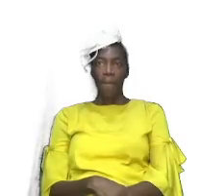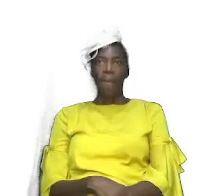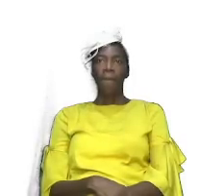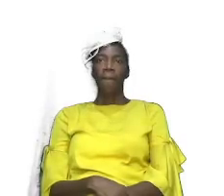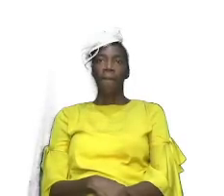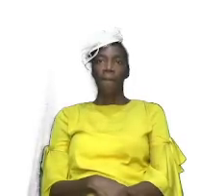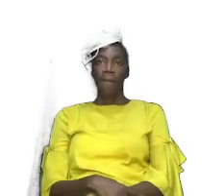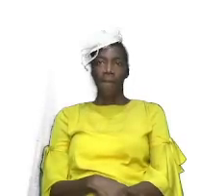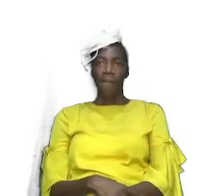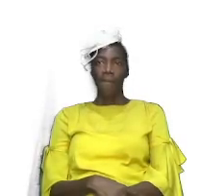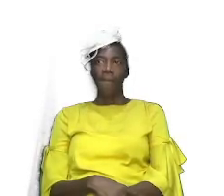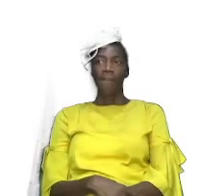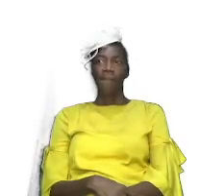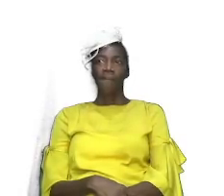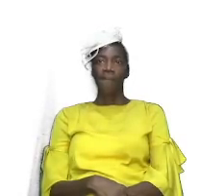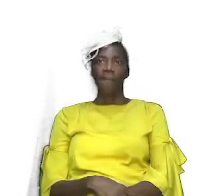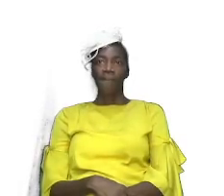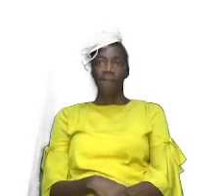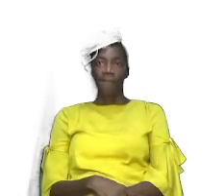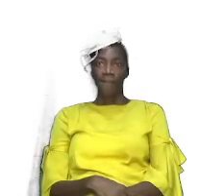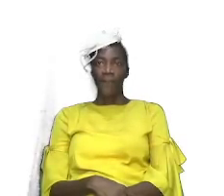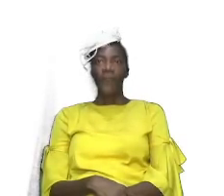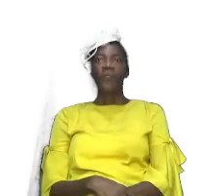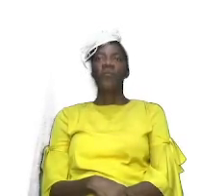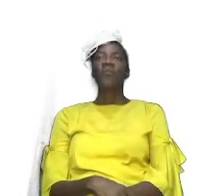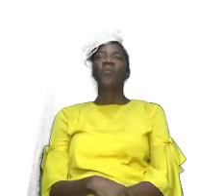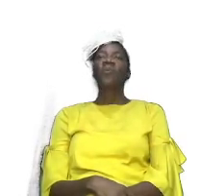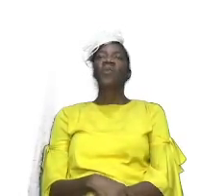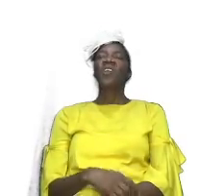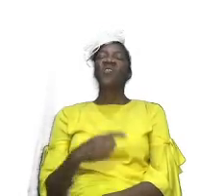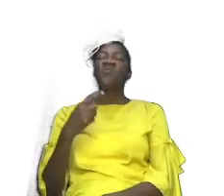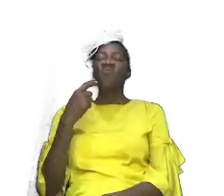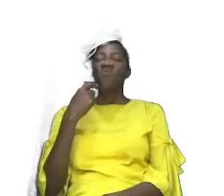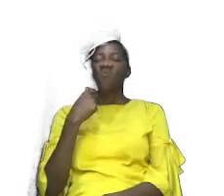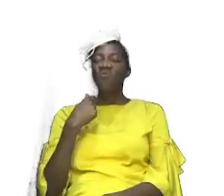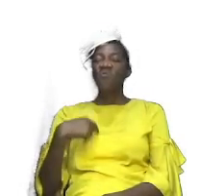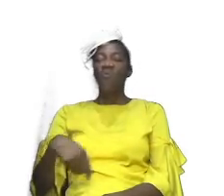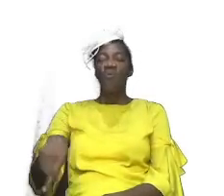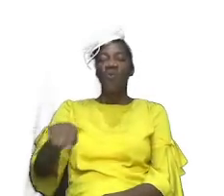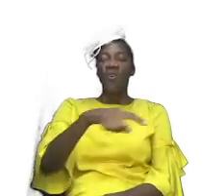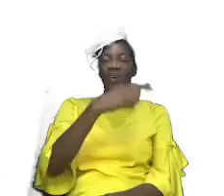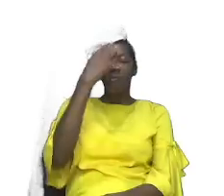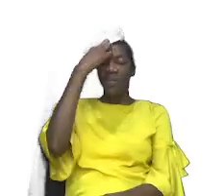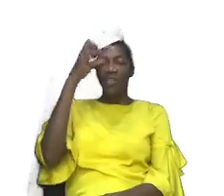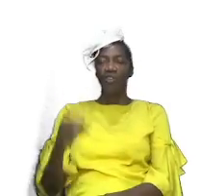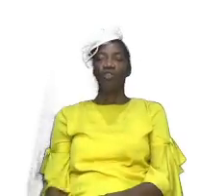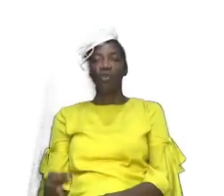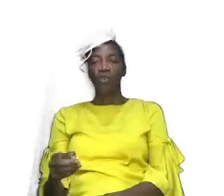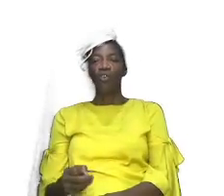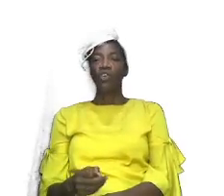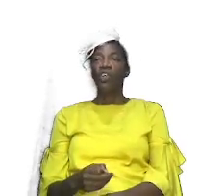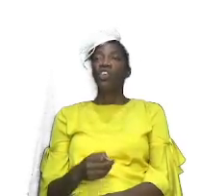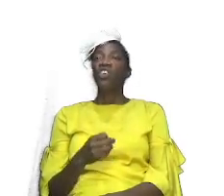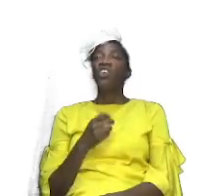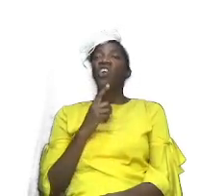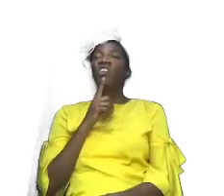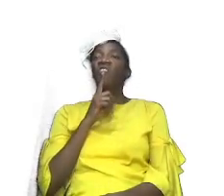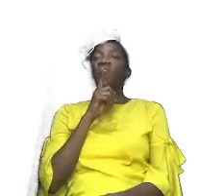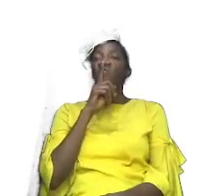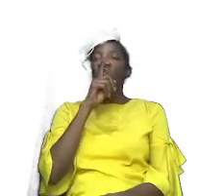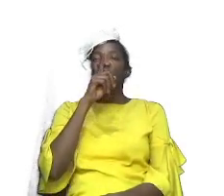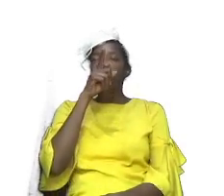we will be judged thoroughly. Let us turn to 2